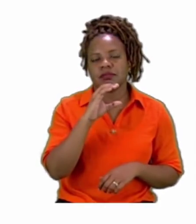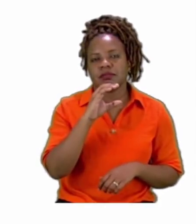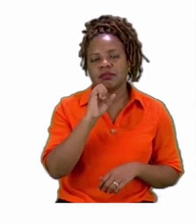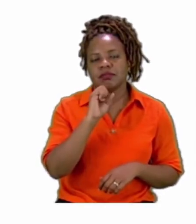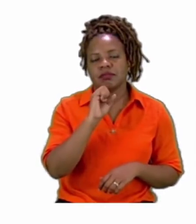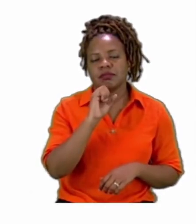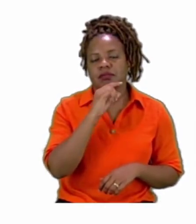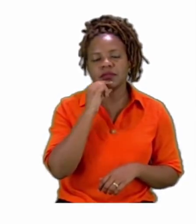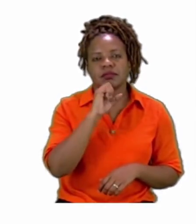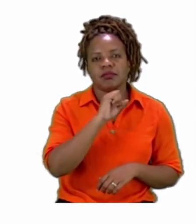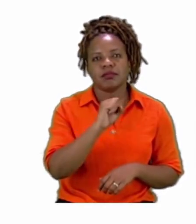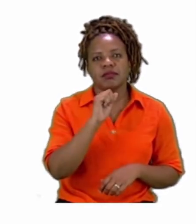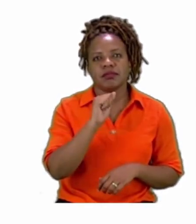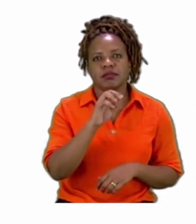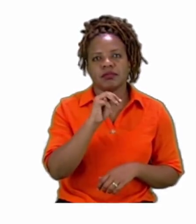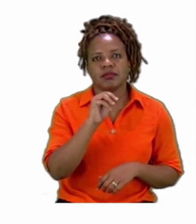the bottom.